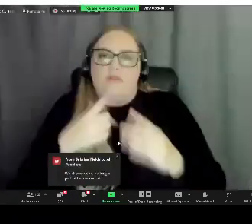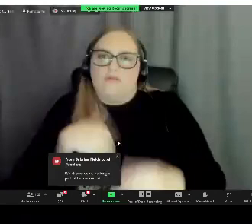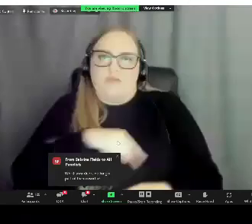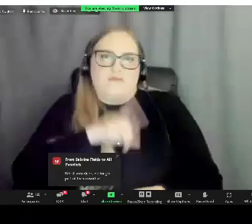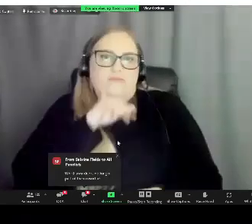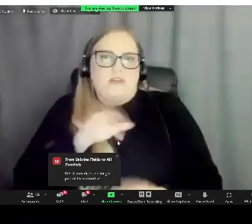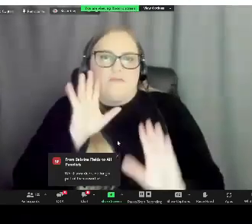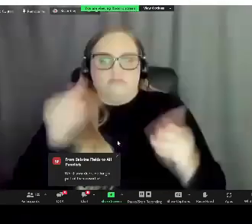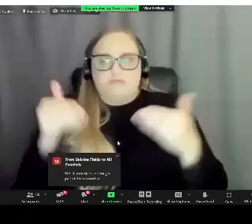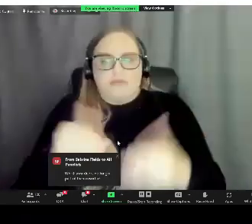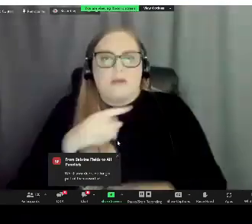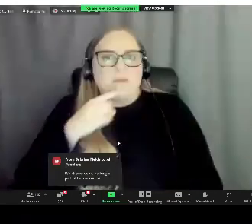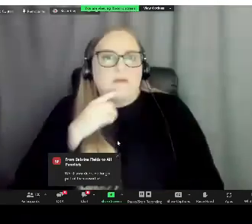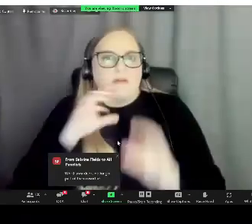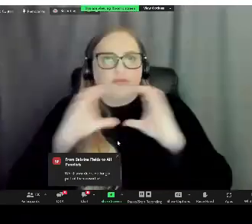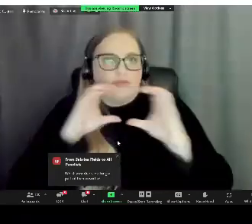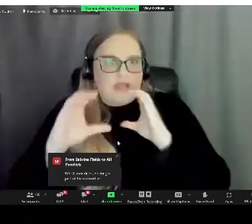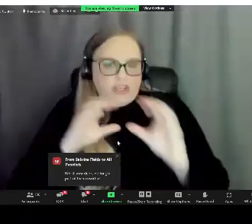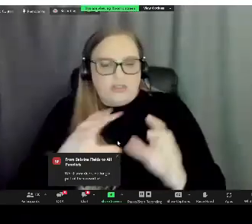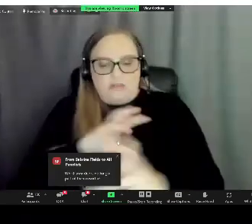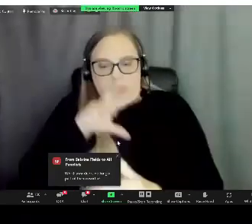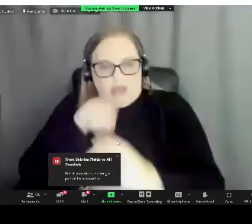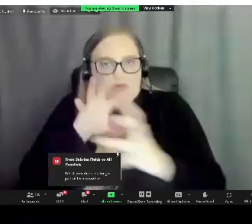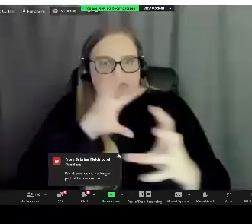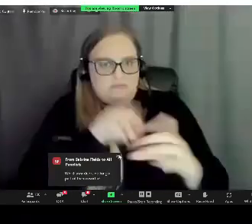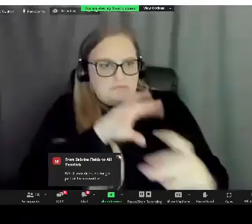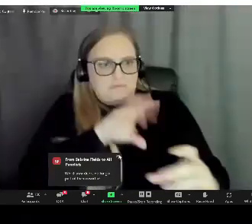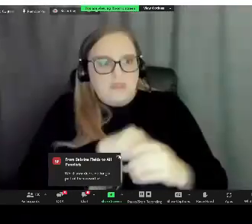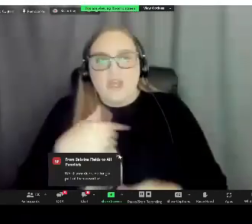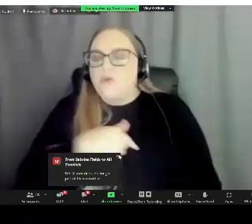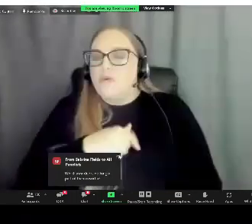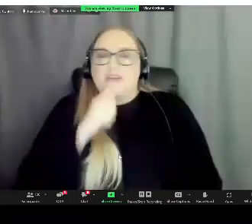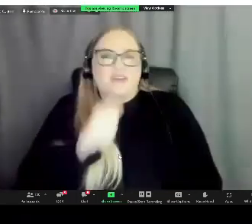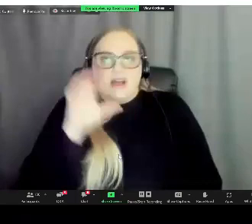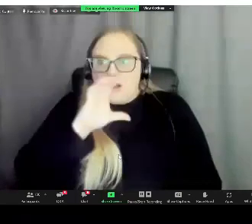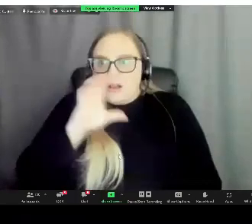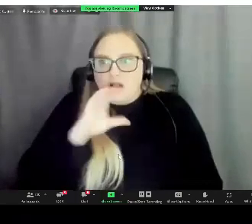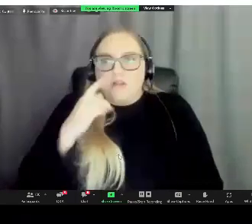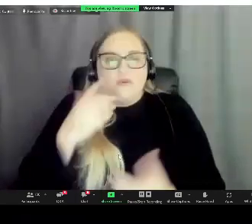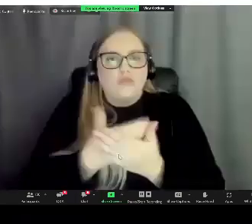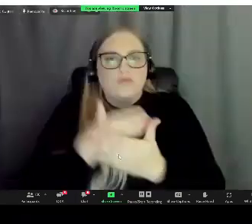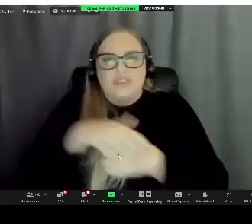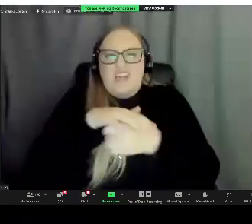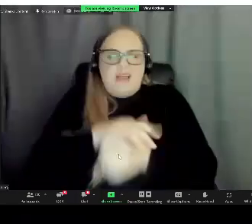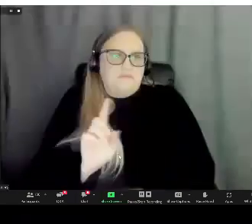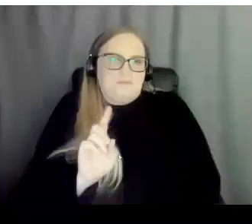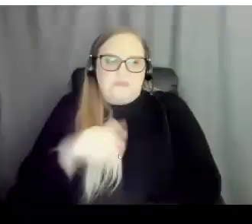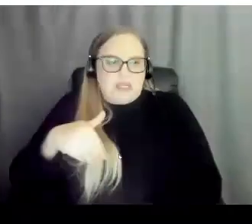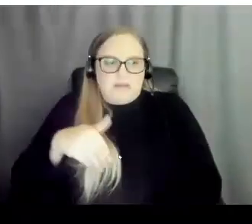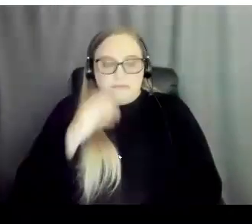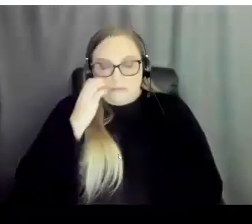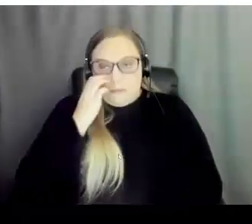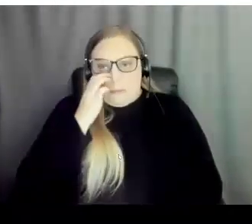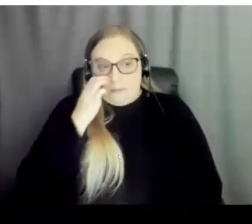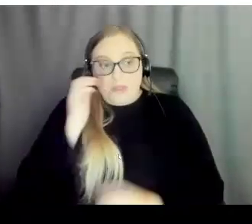public communication and engagement. We are not currently seeking sites. The awardees that we have